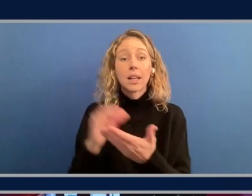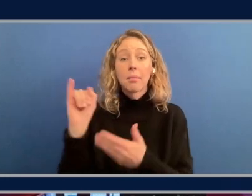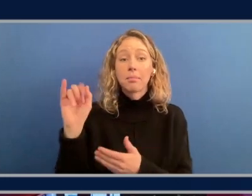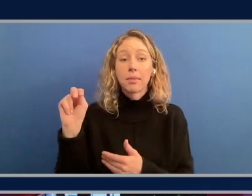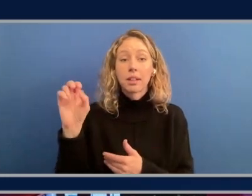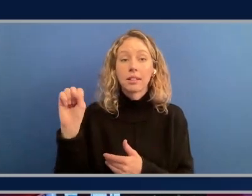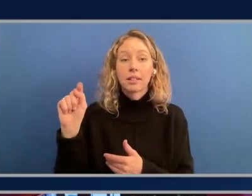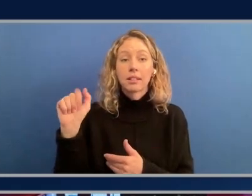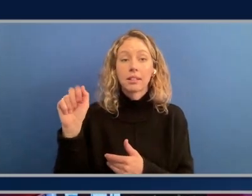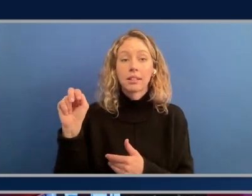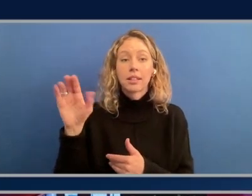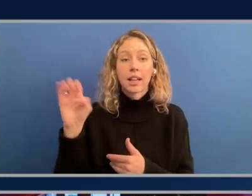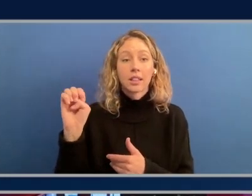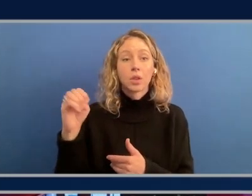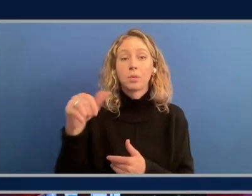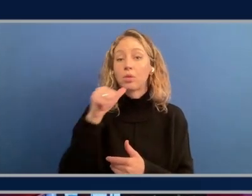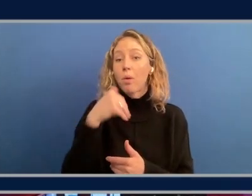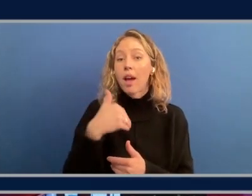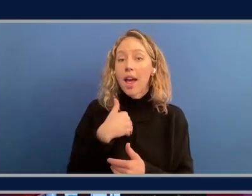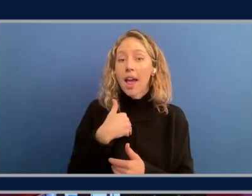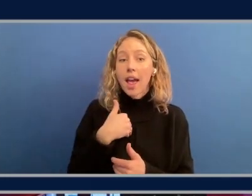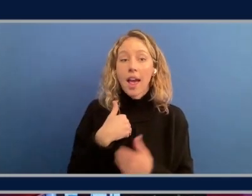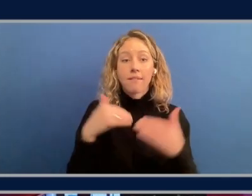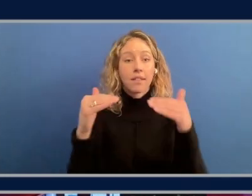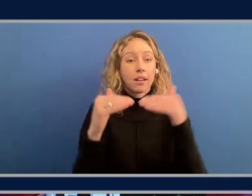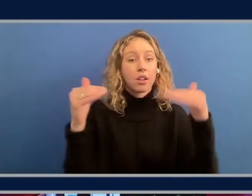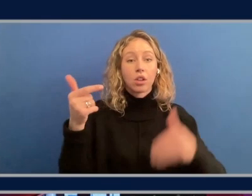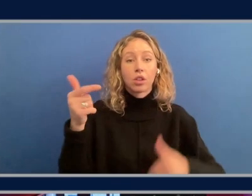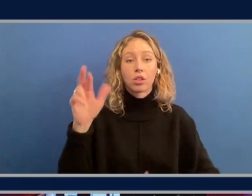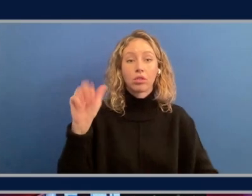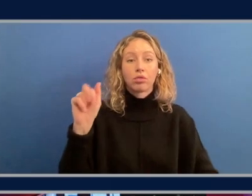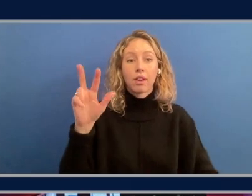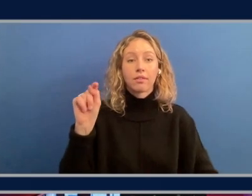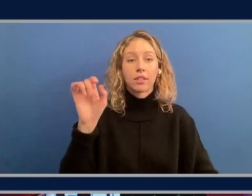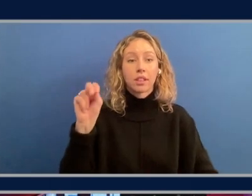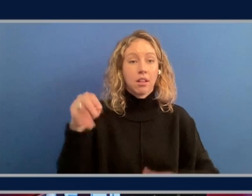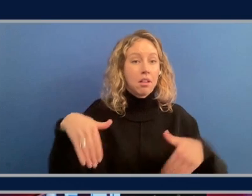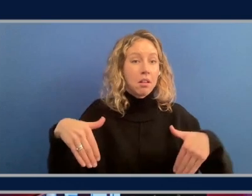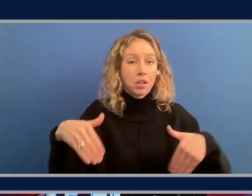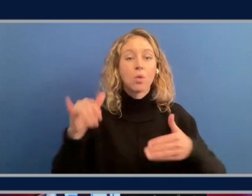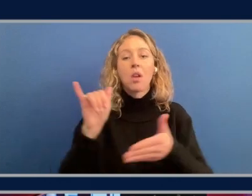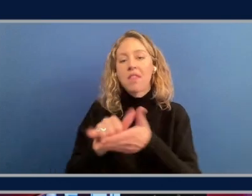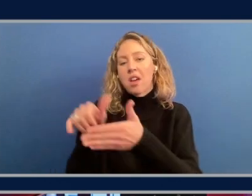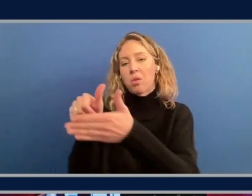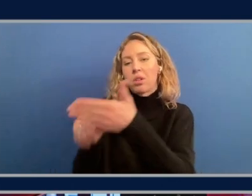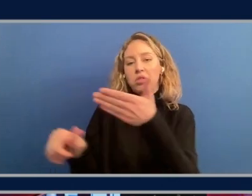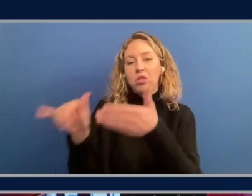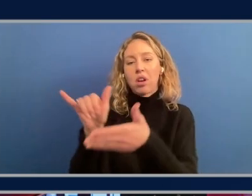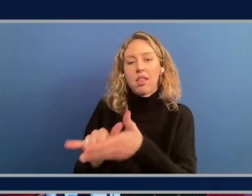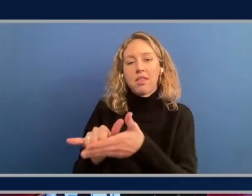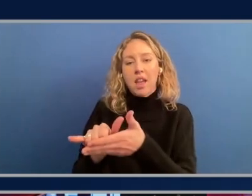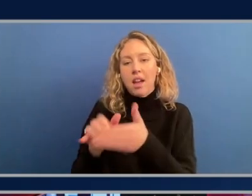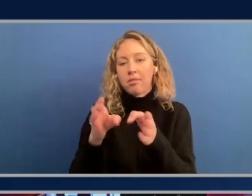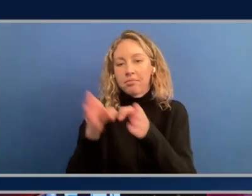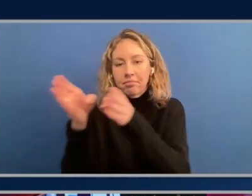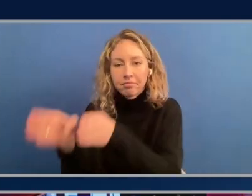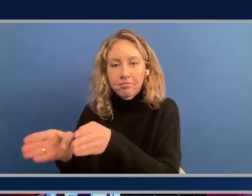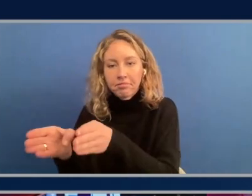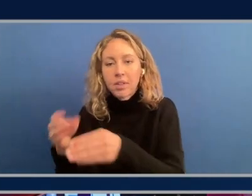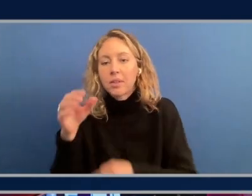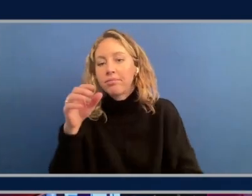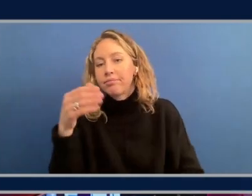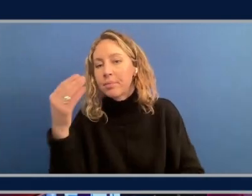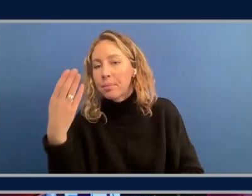an equivalent like Graviton instance mapped at the moment, and so those fall into that excluded from service calculation. Makes sense. Okay.